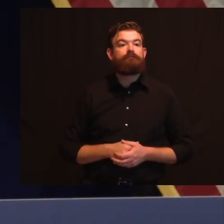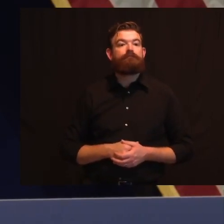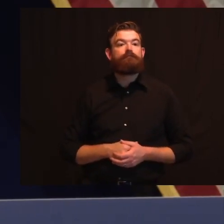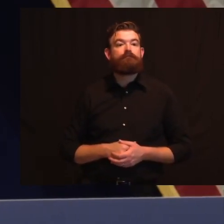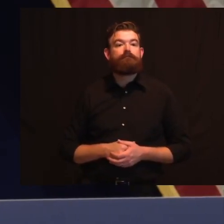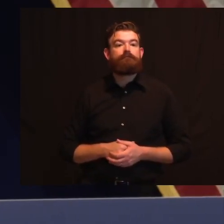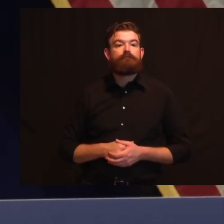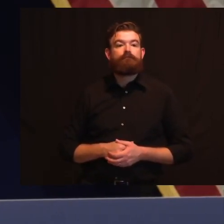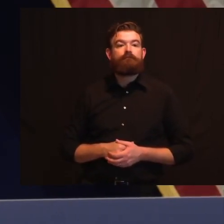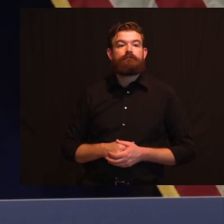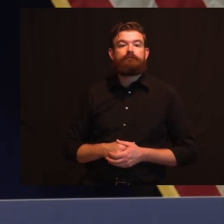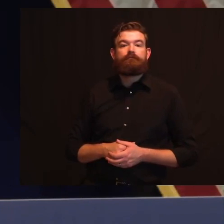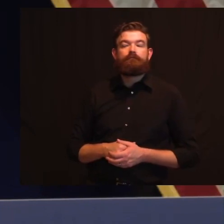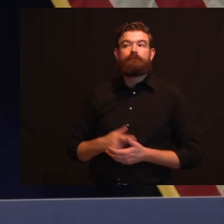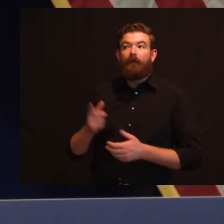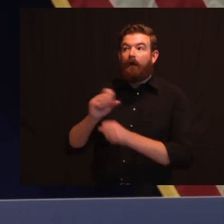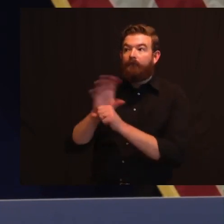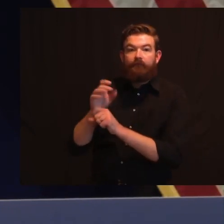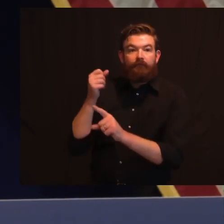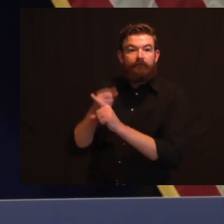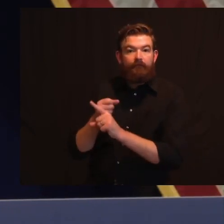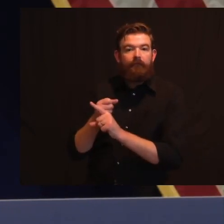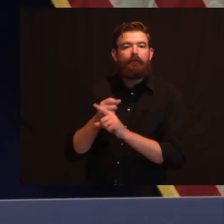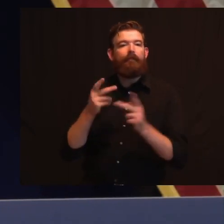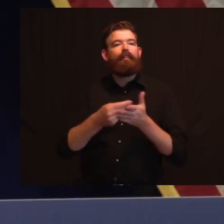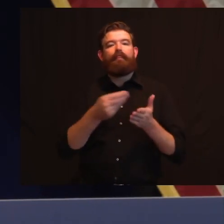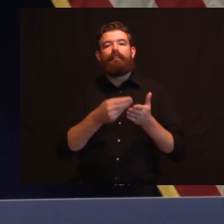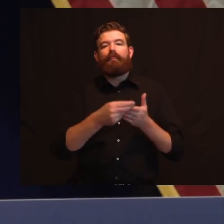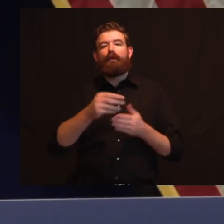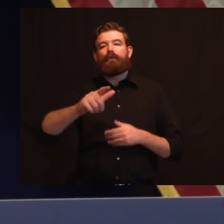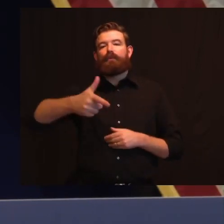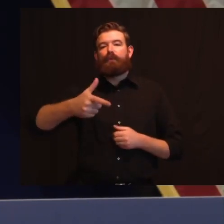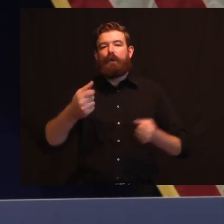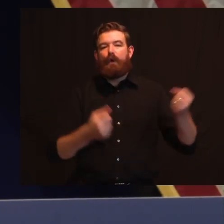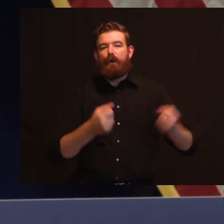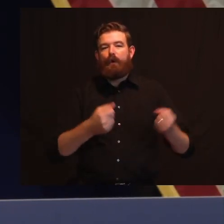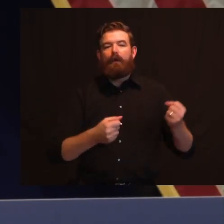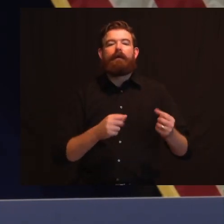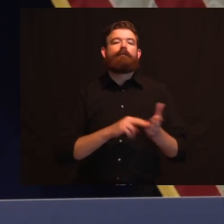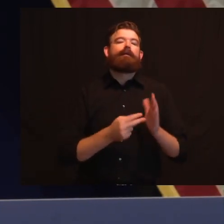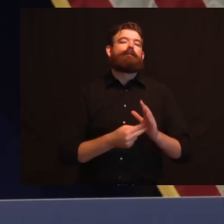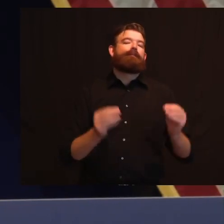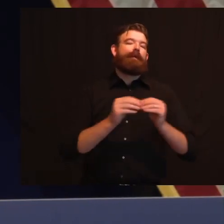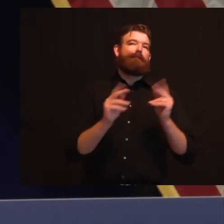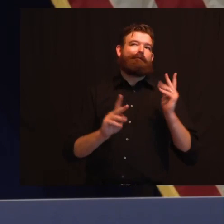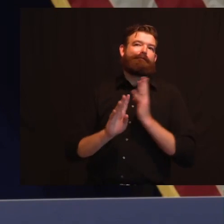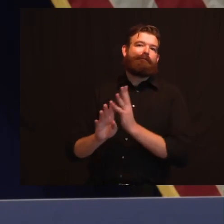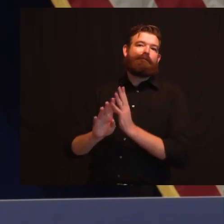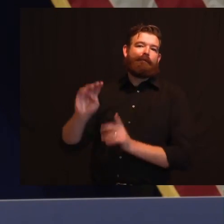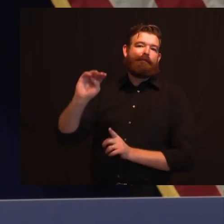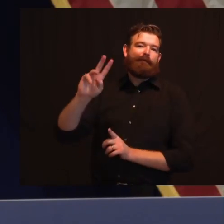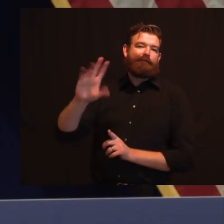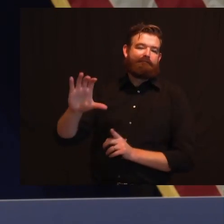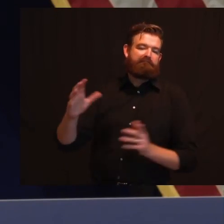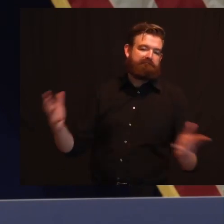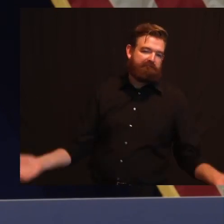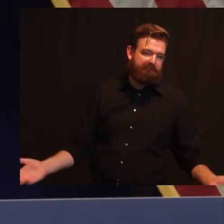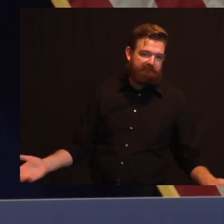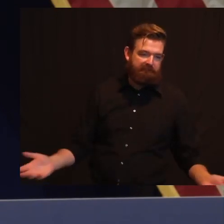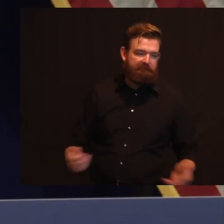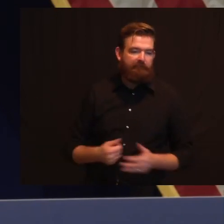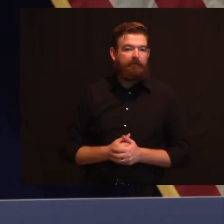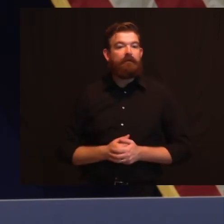These transactions require us to examine the documents and confirm people's identity to prevent fraud. We can't compromise the safety